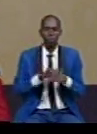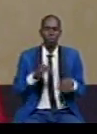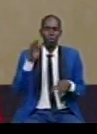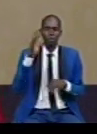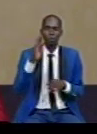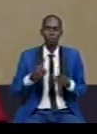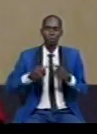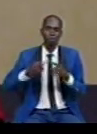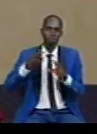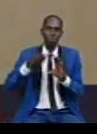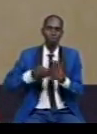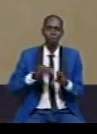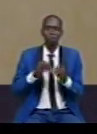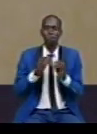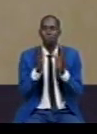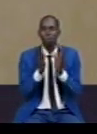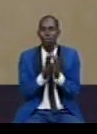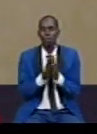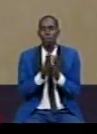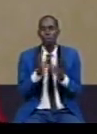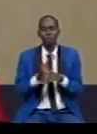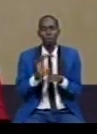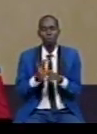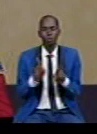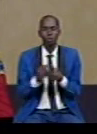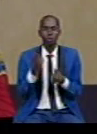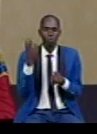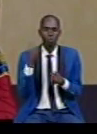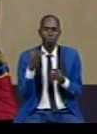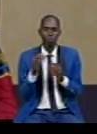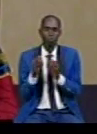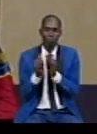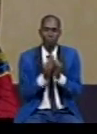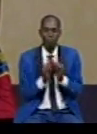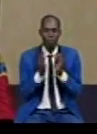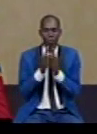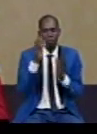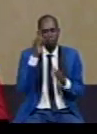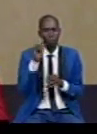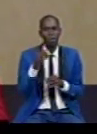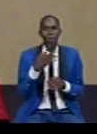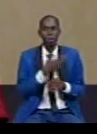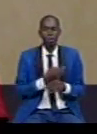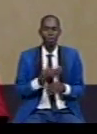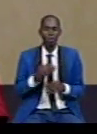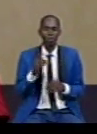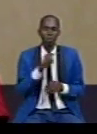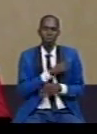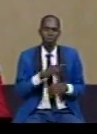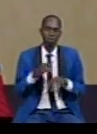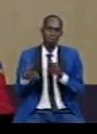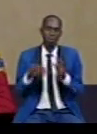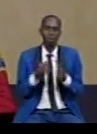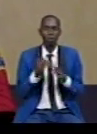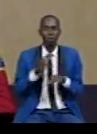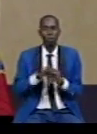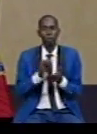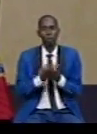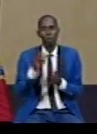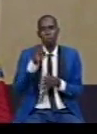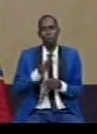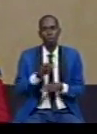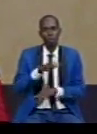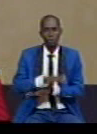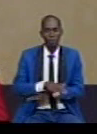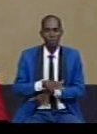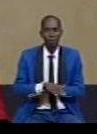and the brethren in the church were praying for me, and the Lord did it. On that Monday evening, the Lord